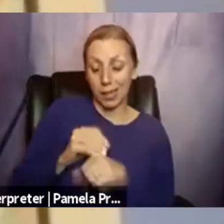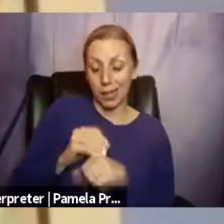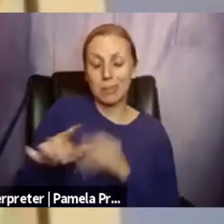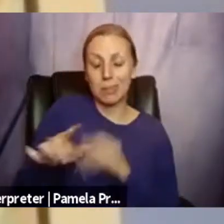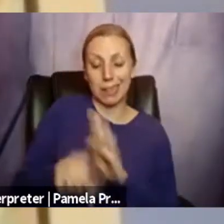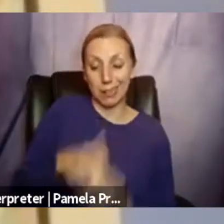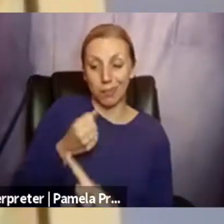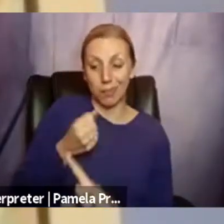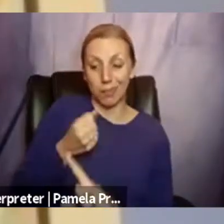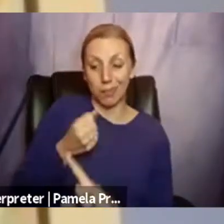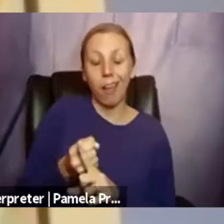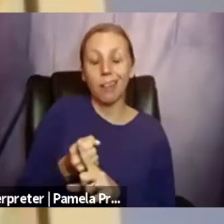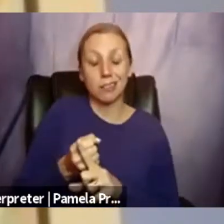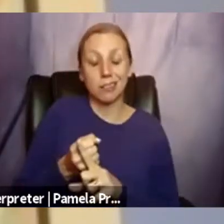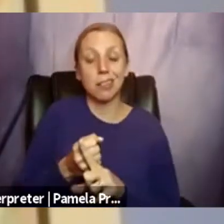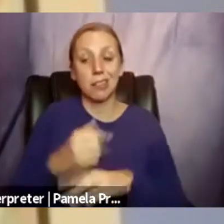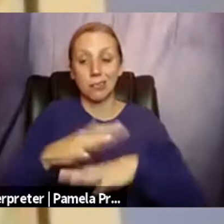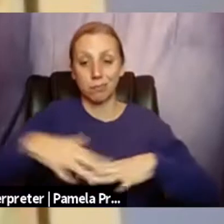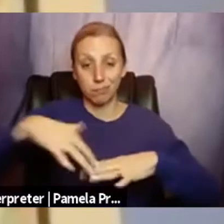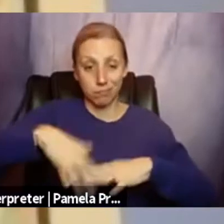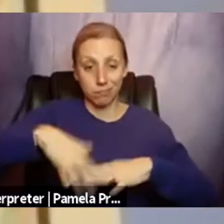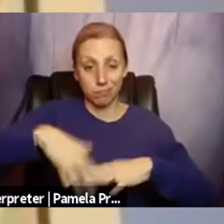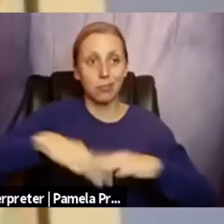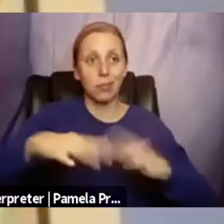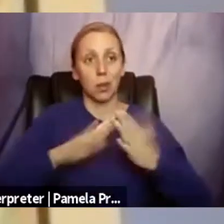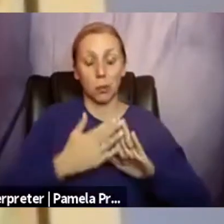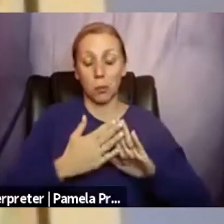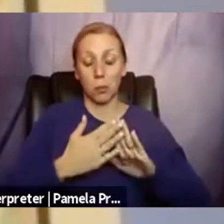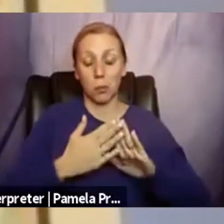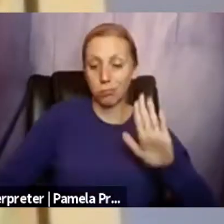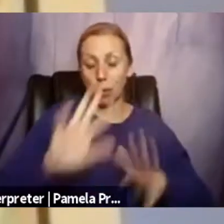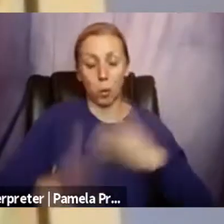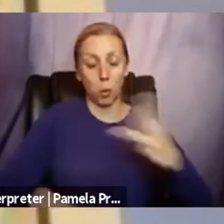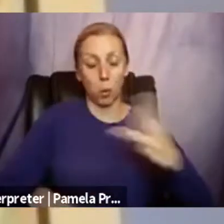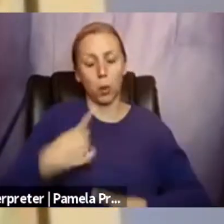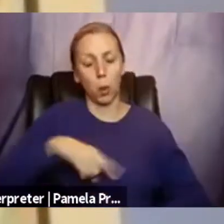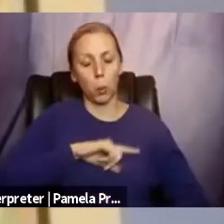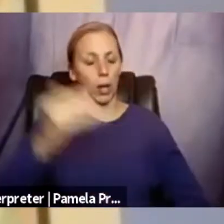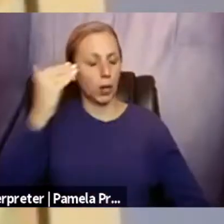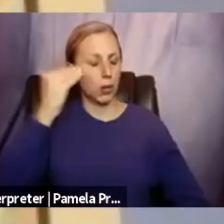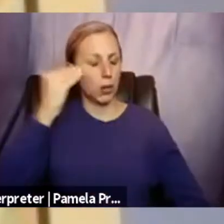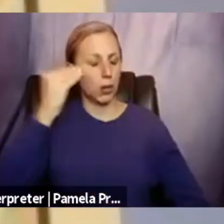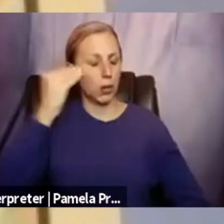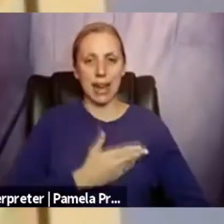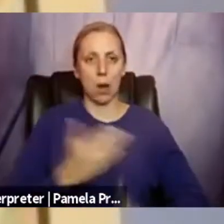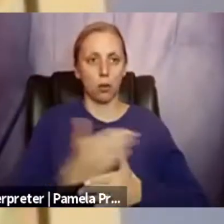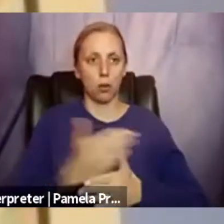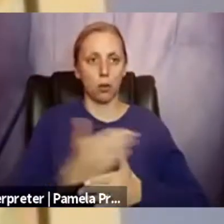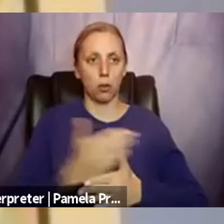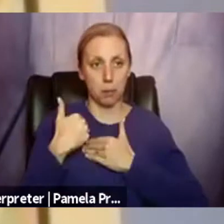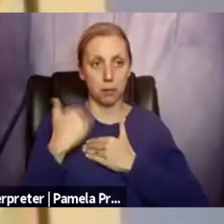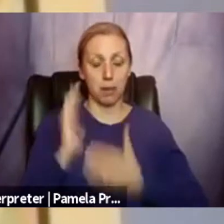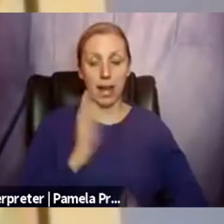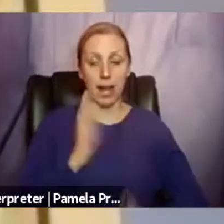these iniquities are our shared responsibility, as are our roles in reconciliation,